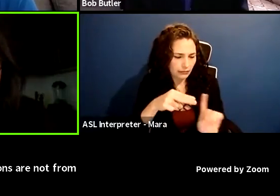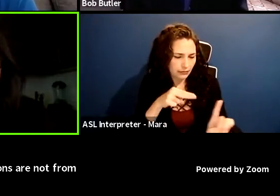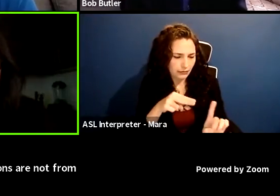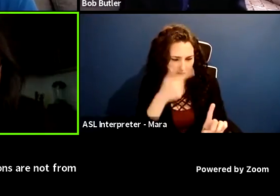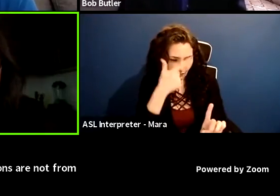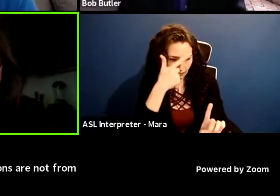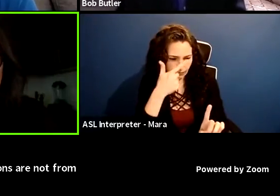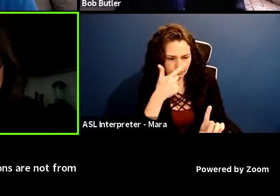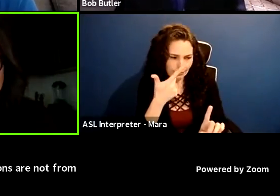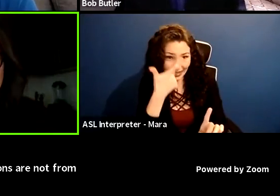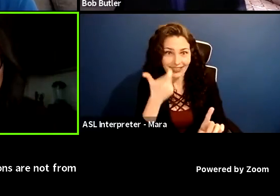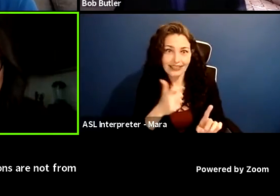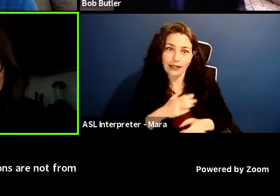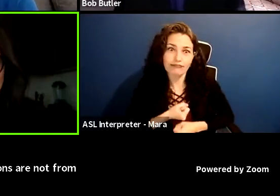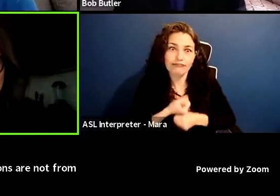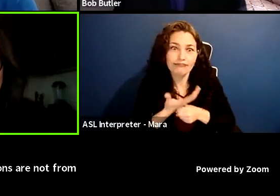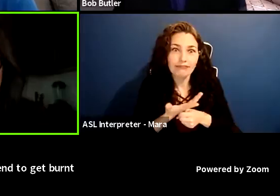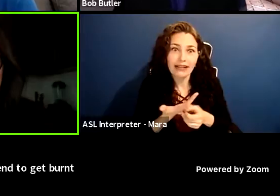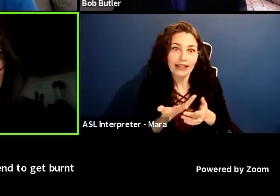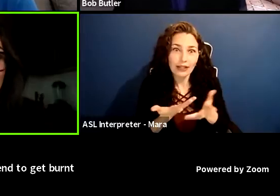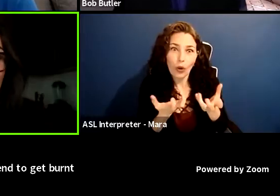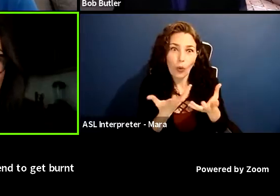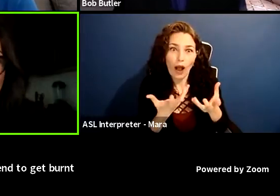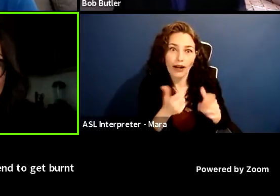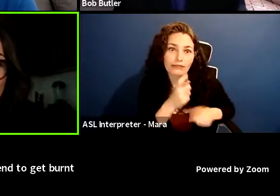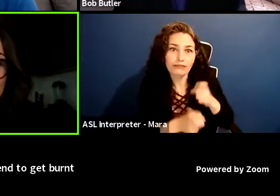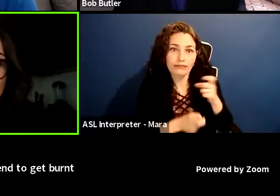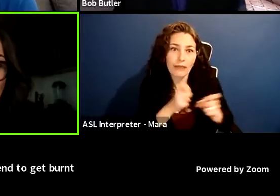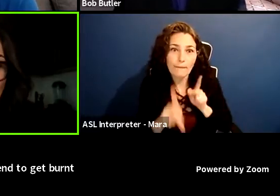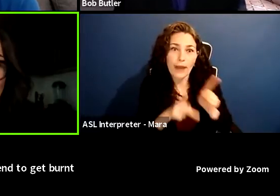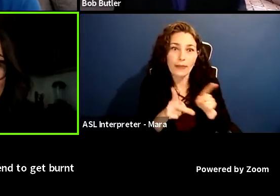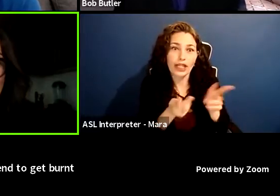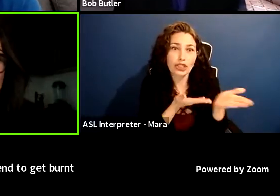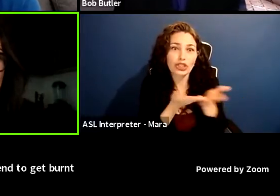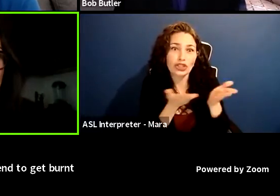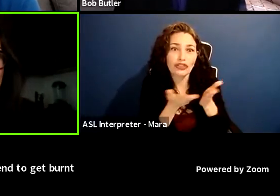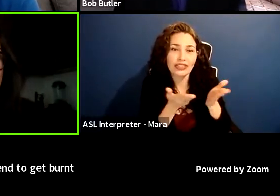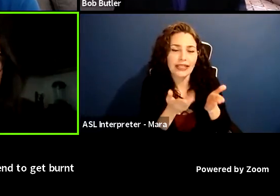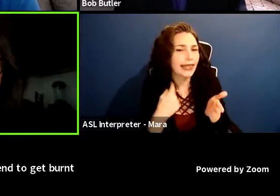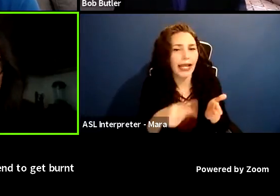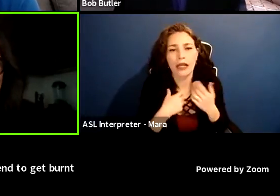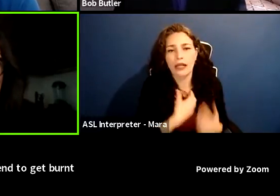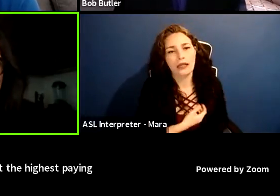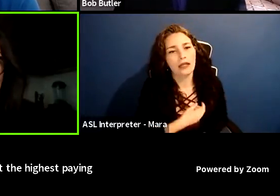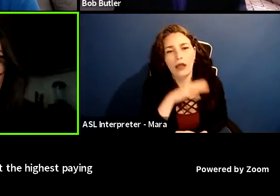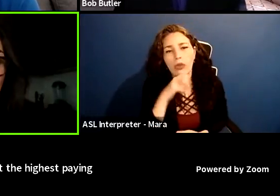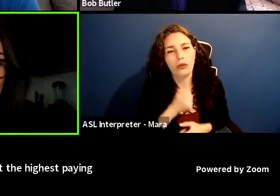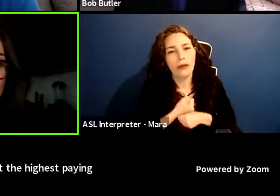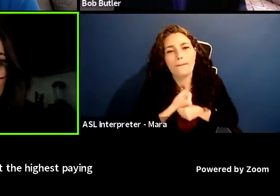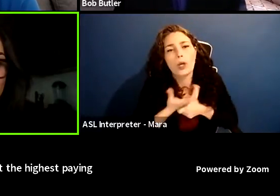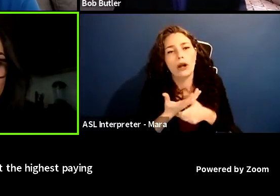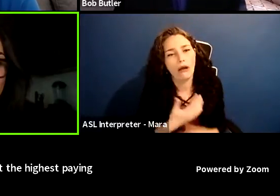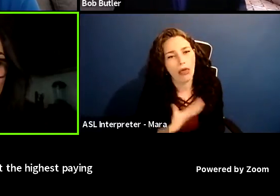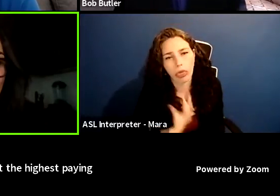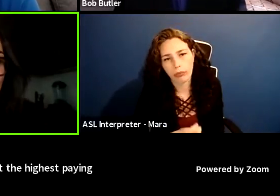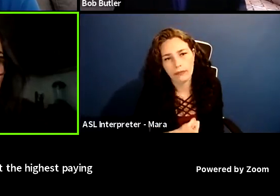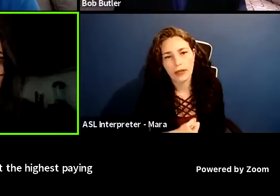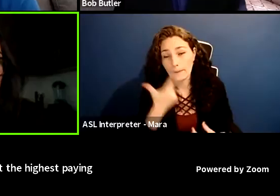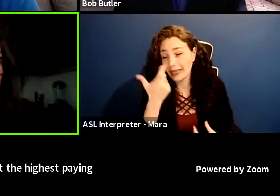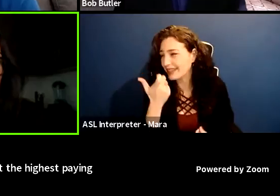tend to get burned out really quick, because it's not the highest paying jobs. It's not the easiest